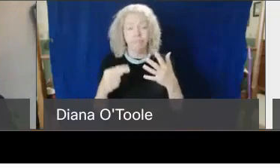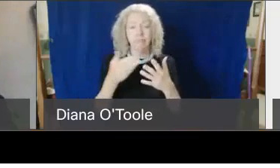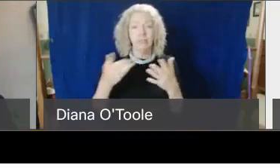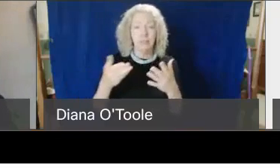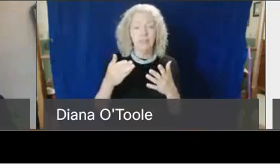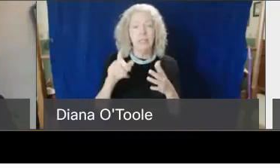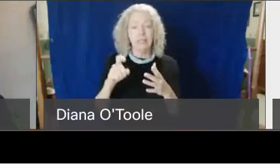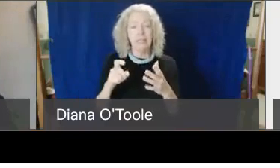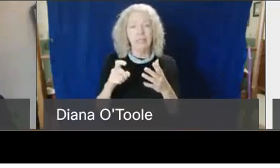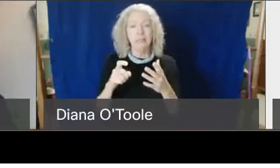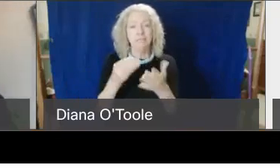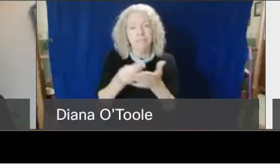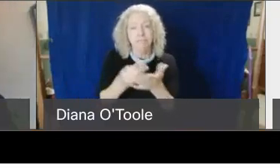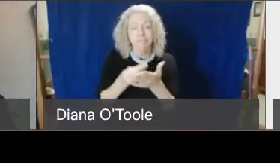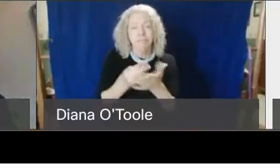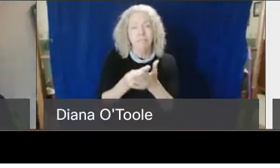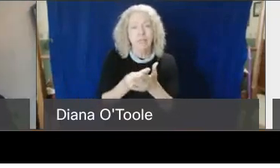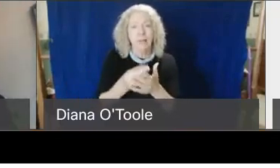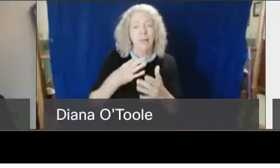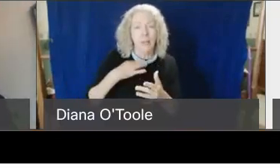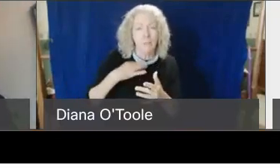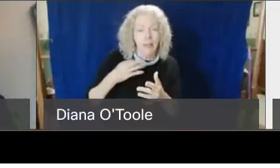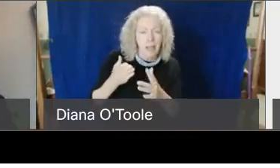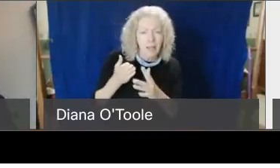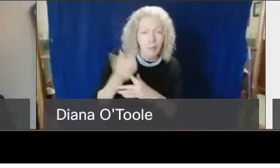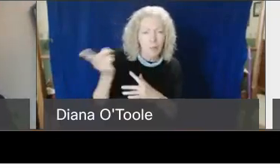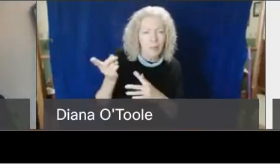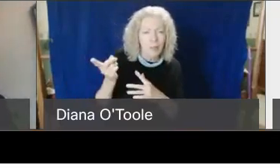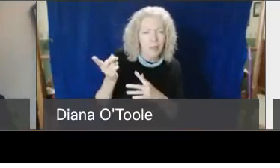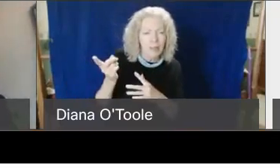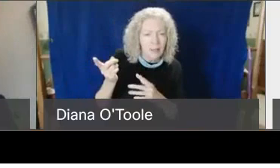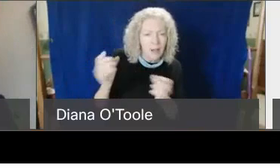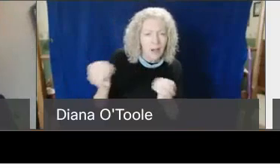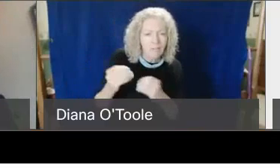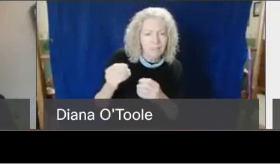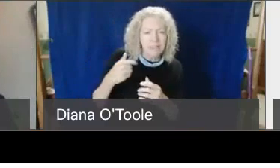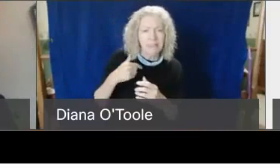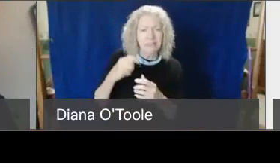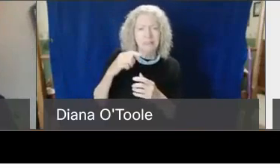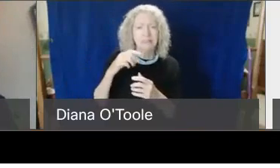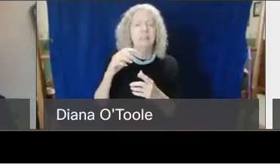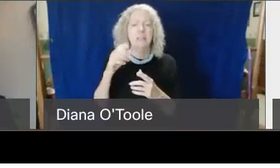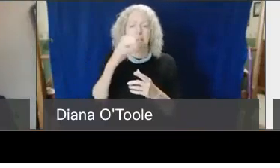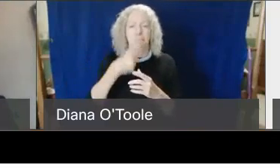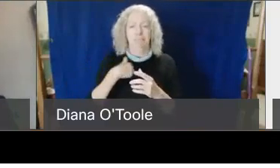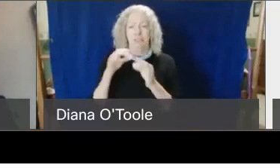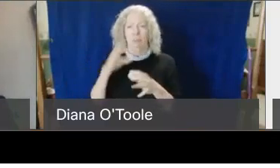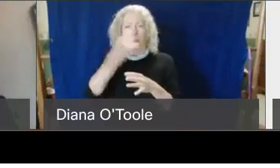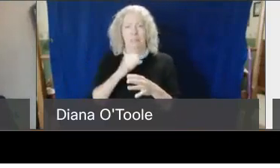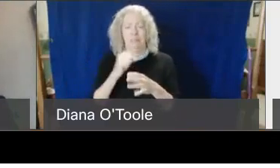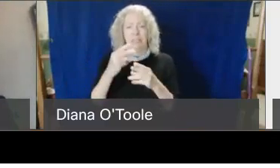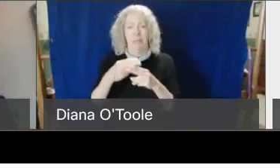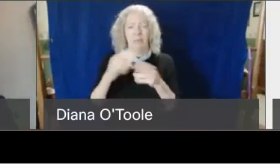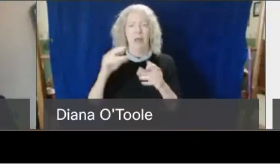financial aid office, and the funds can be made available quite quickly. But to be eligible, if you're talking to a student who